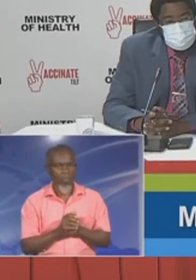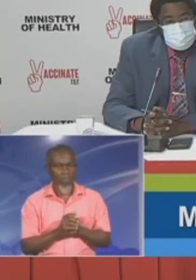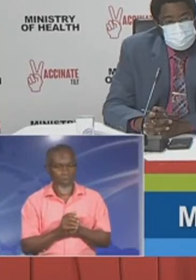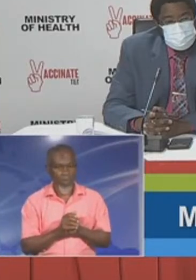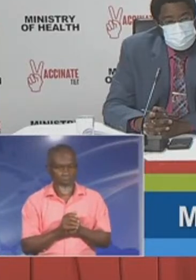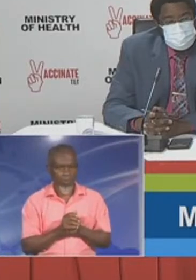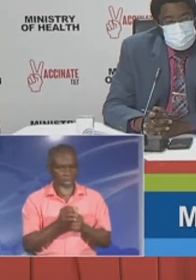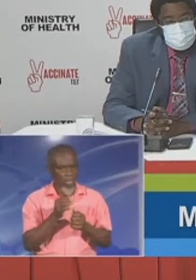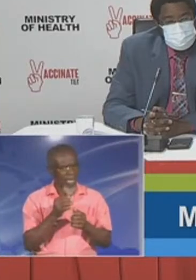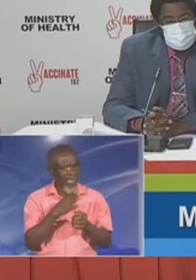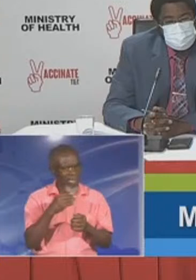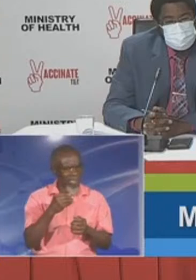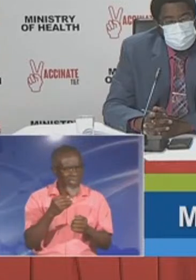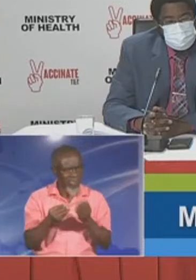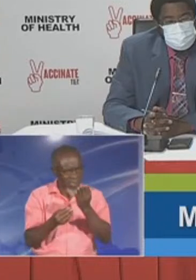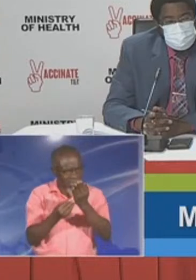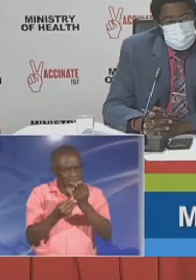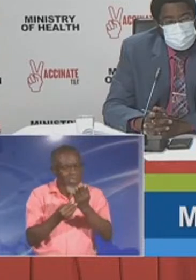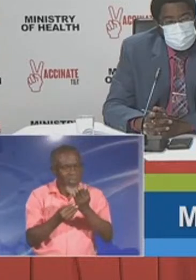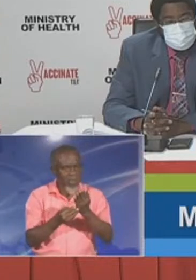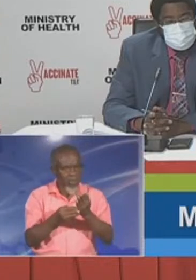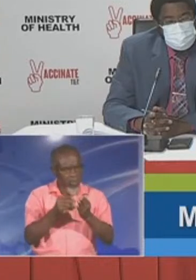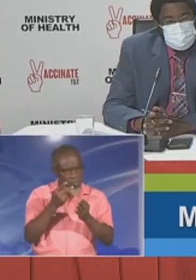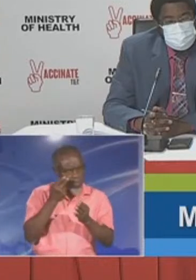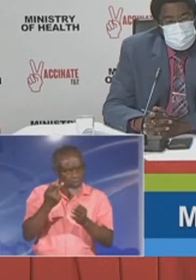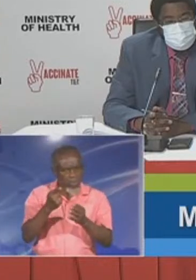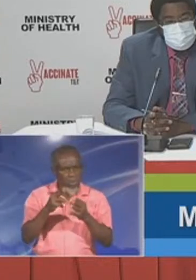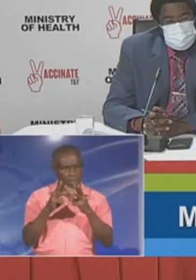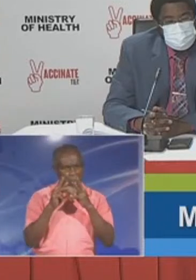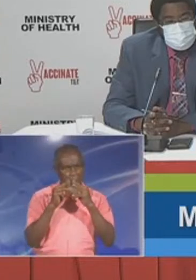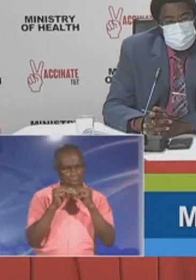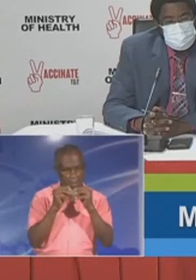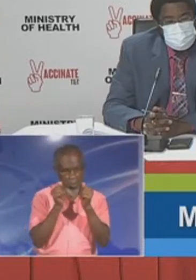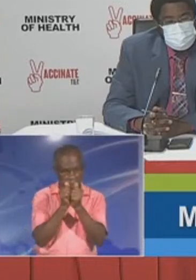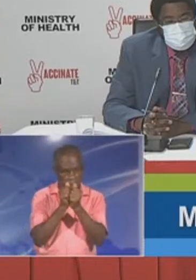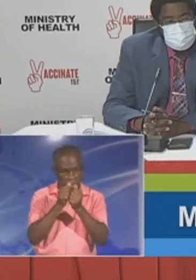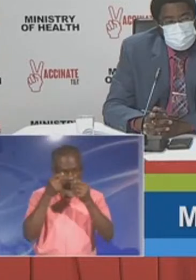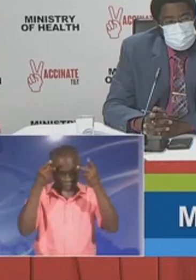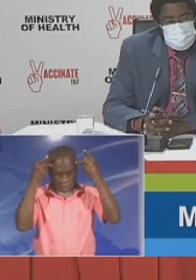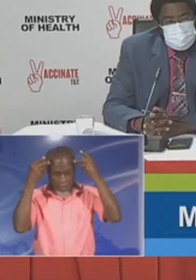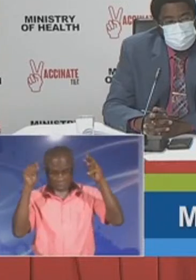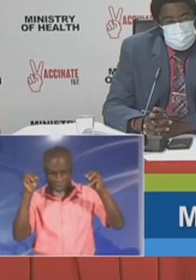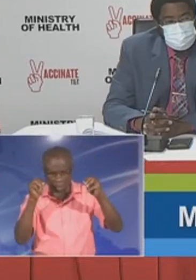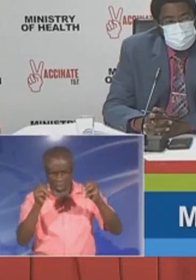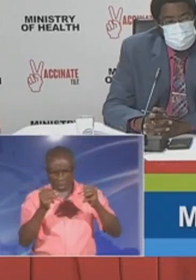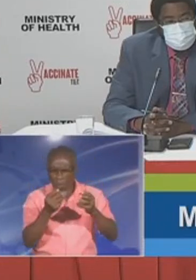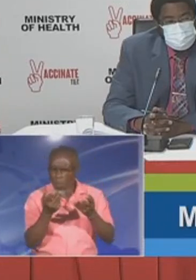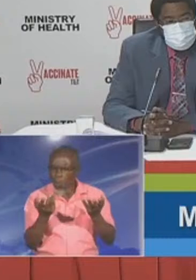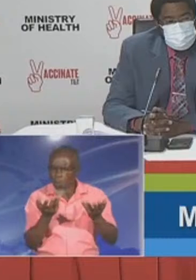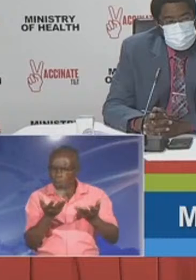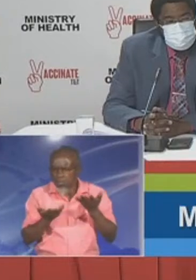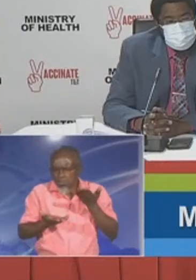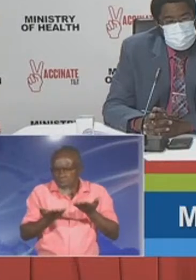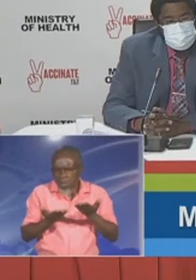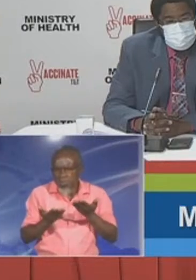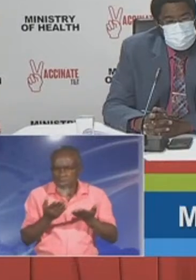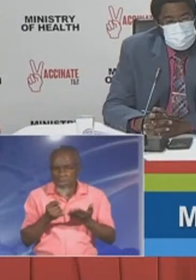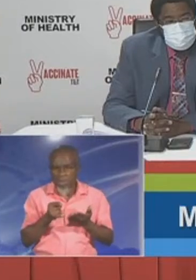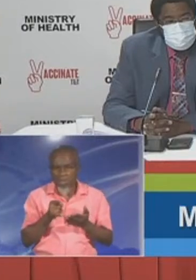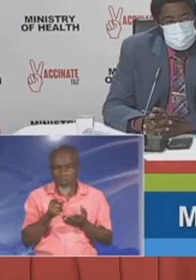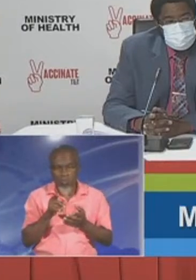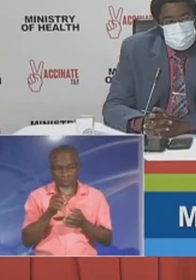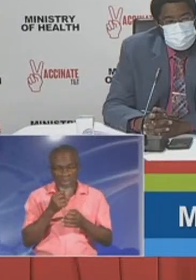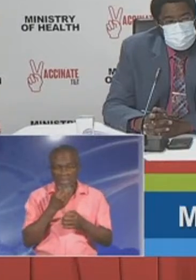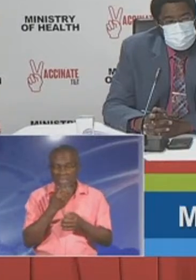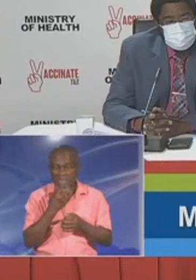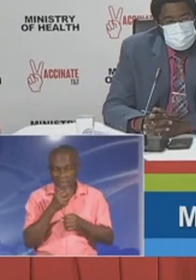looking forward to that meeting with the Prime Minister or the Minister of Health, what are some of the cautionary measures or restrictions that you think should